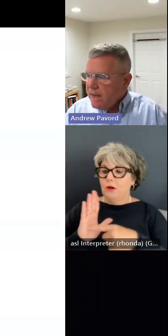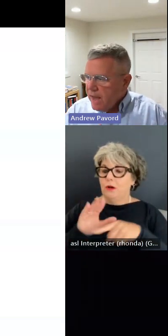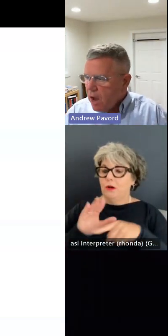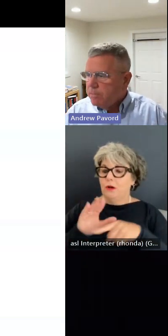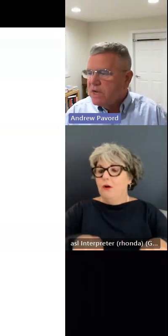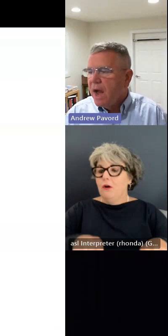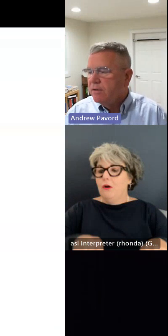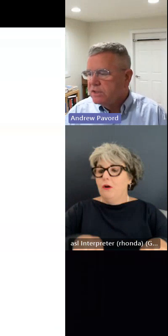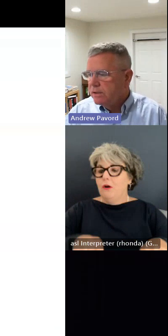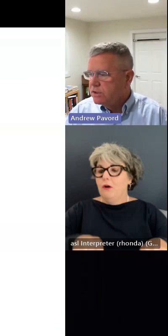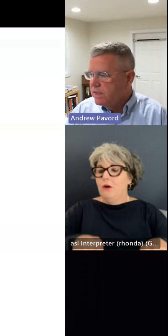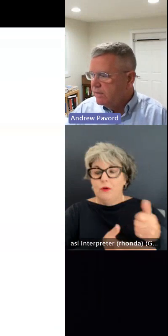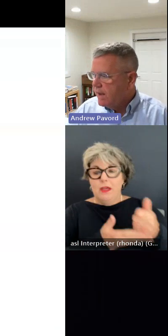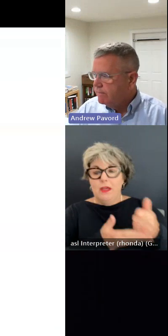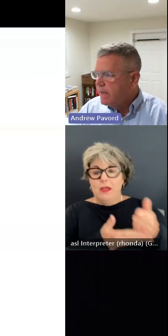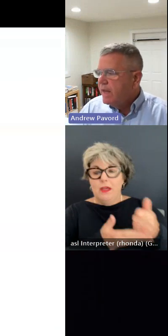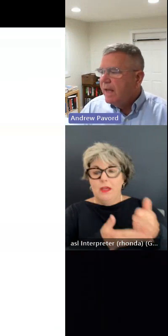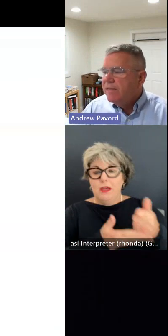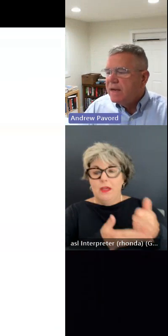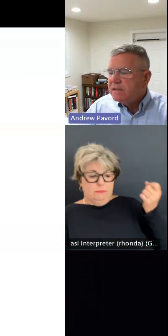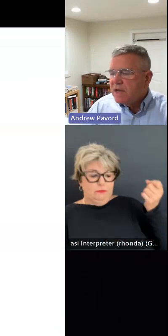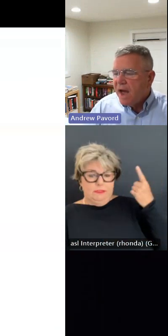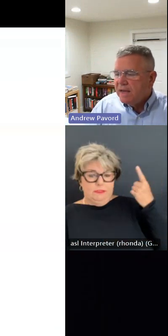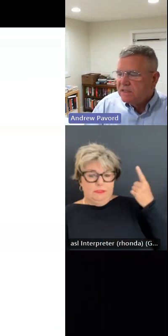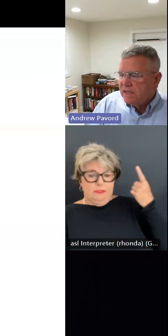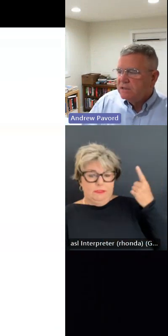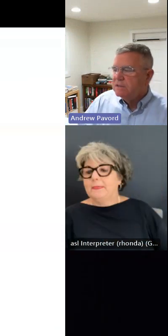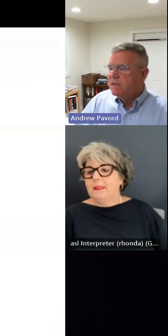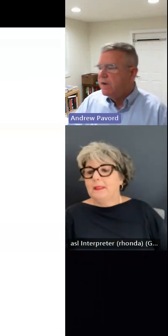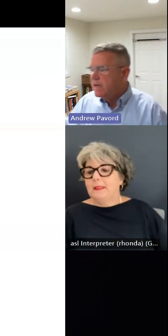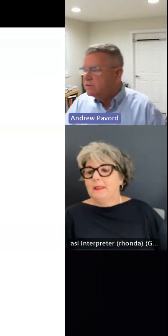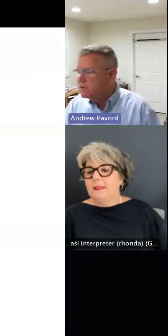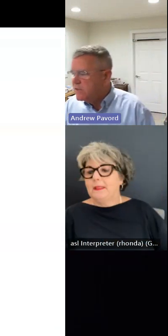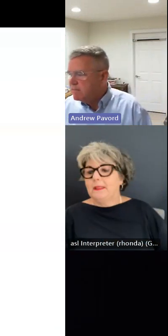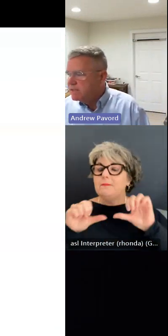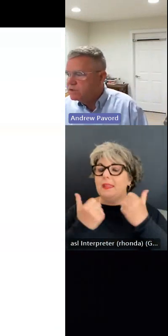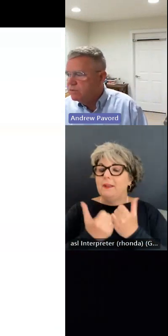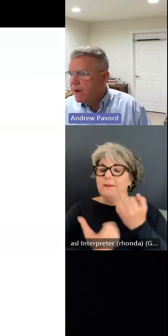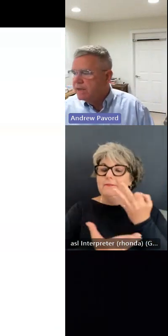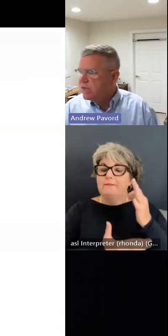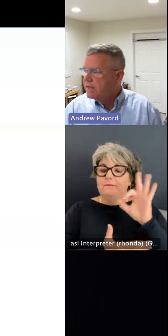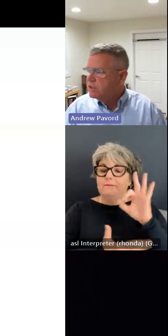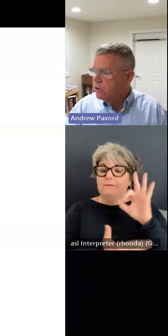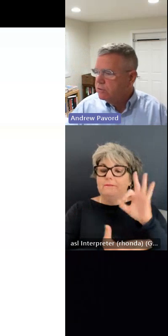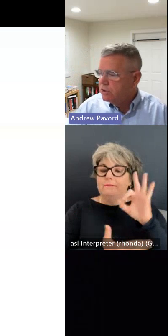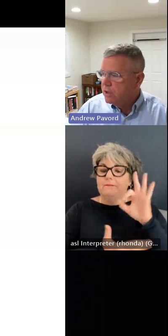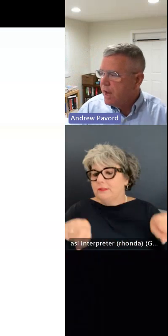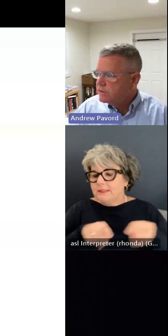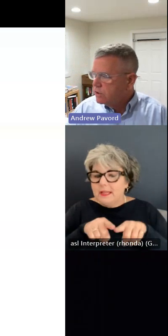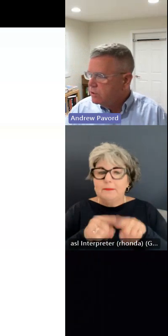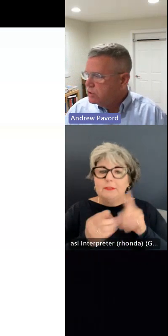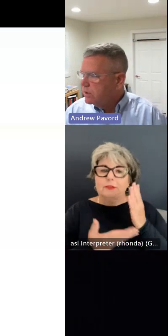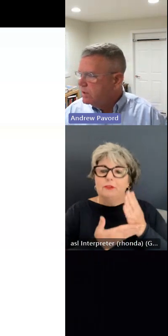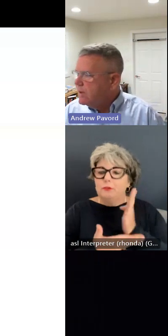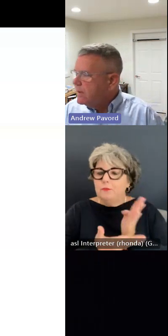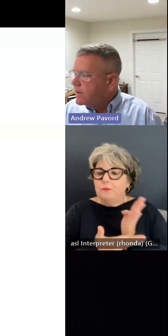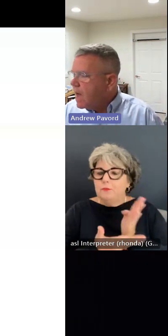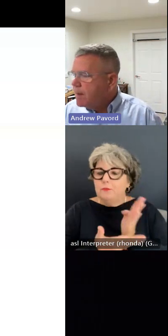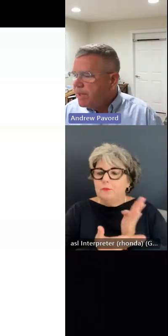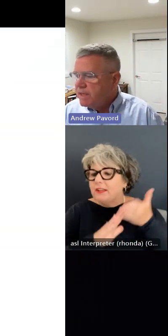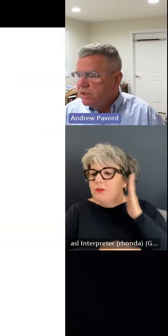time, helps Congress understand that. And then it ties the agency financial statements to budget